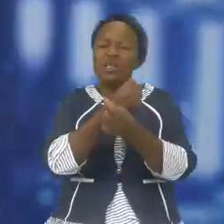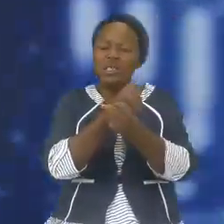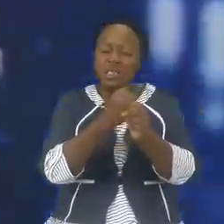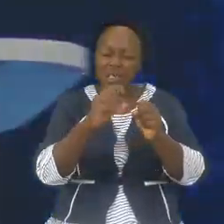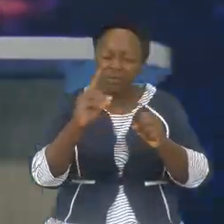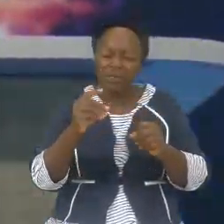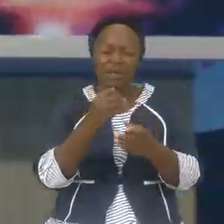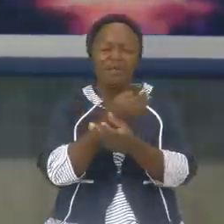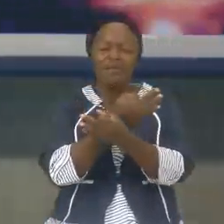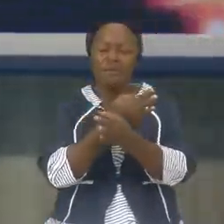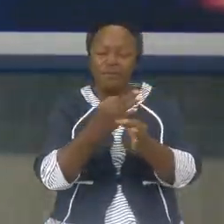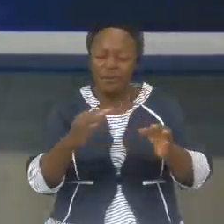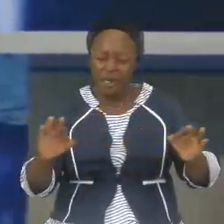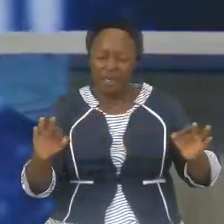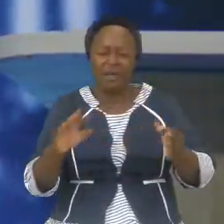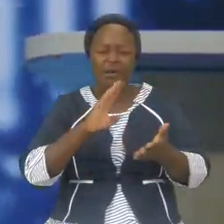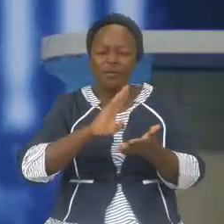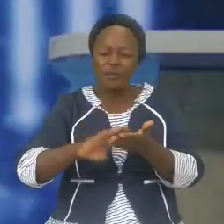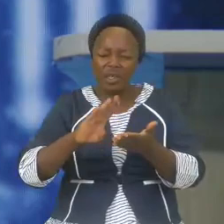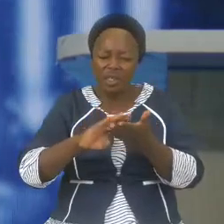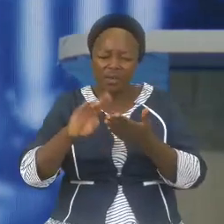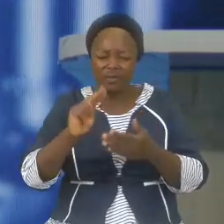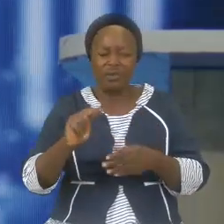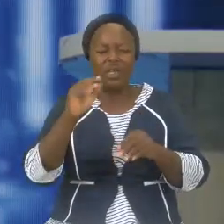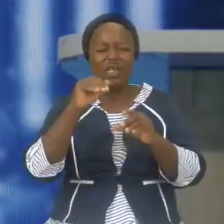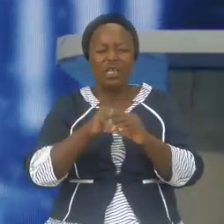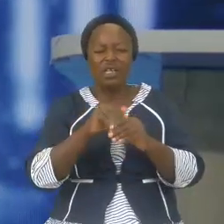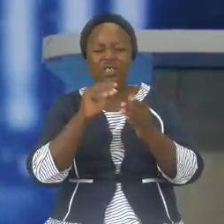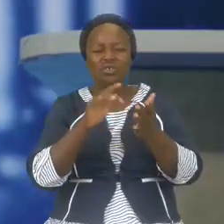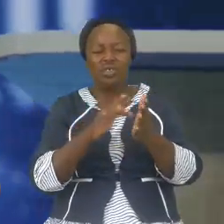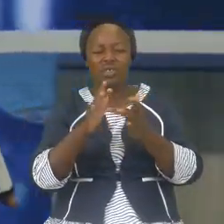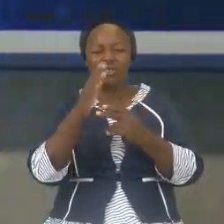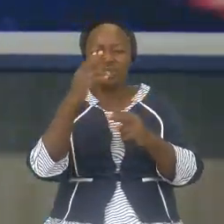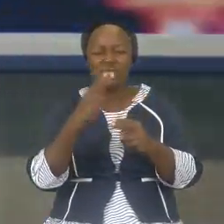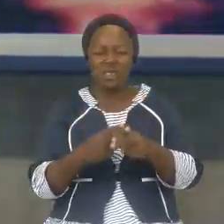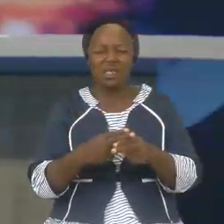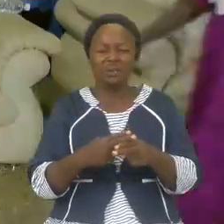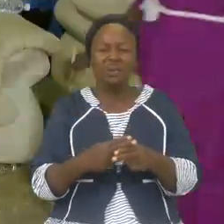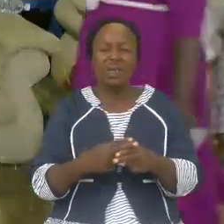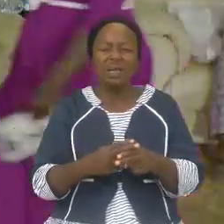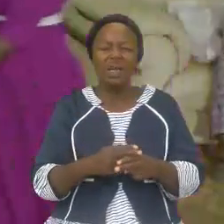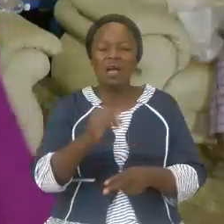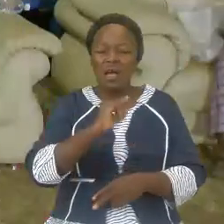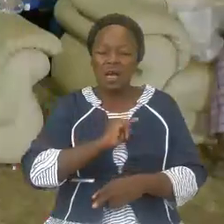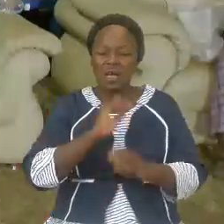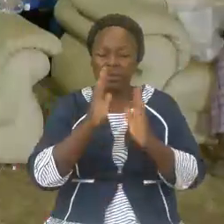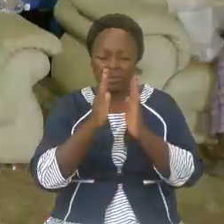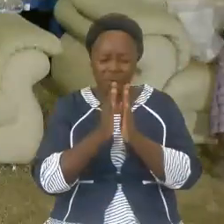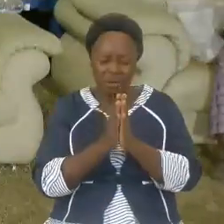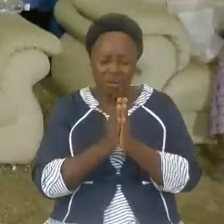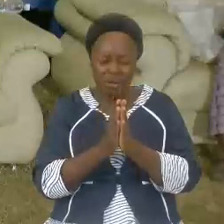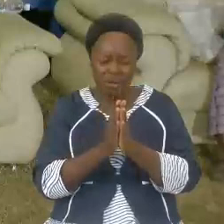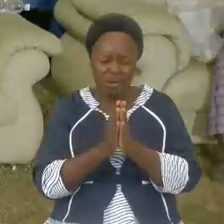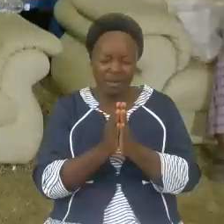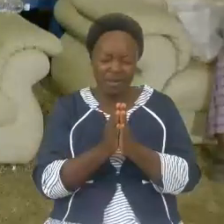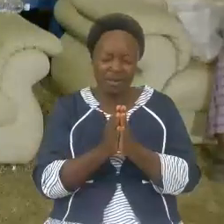free, forgiven. In Jesus' name, I pray.